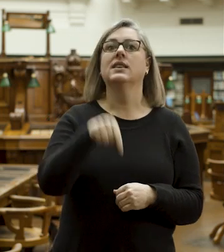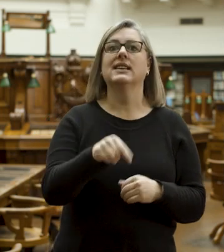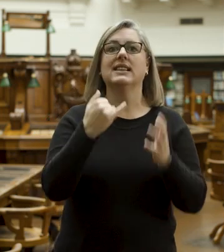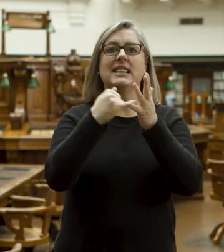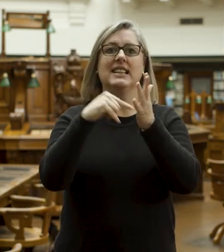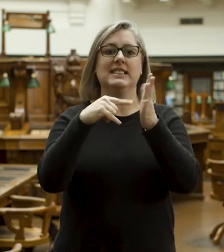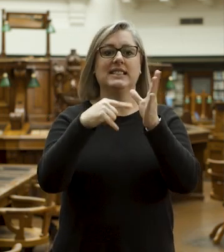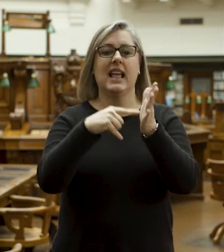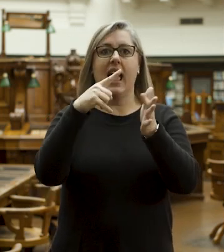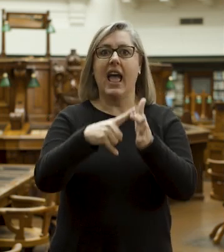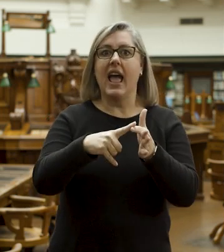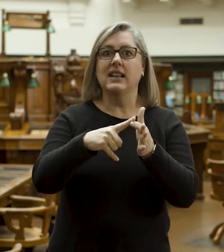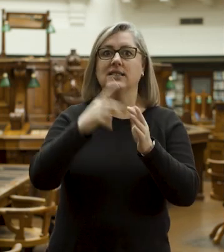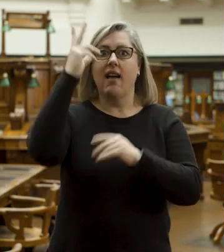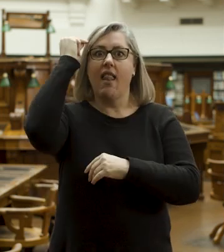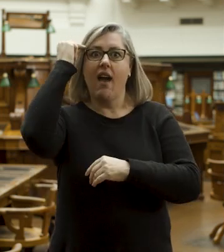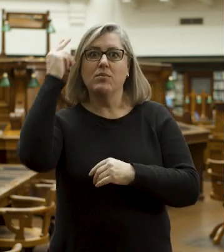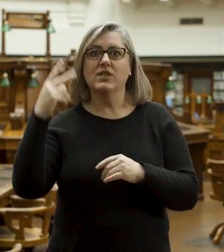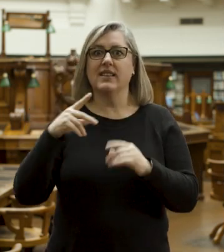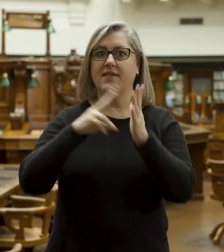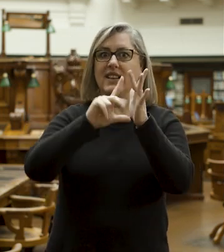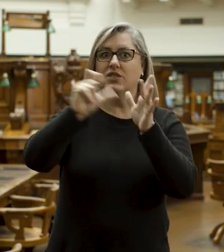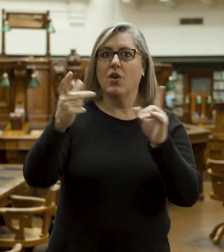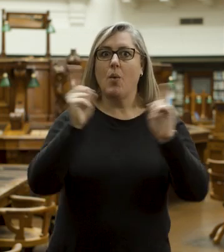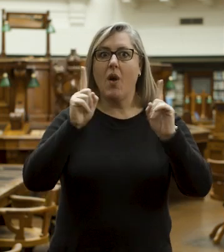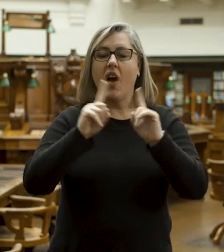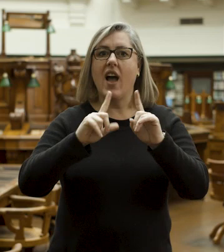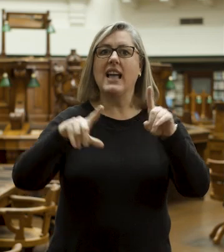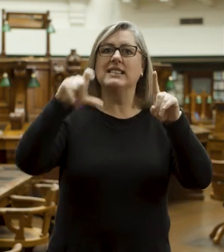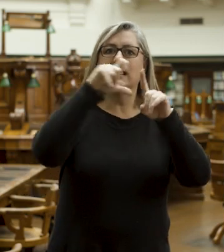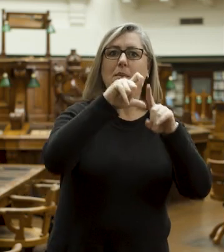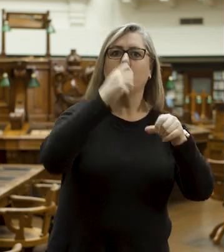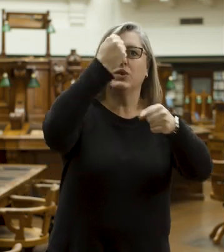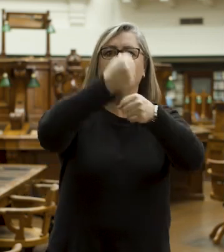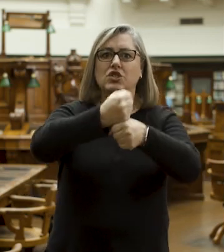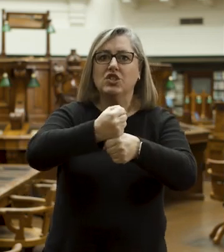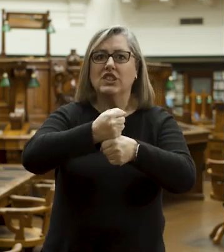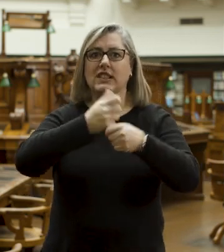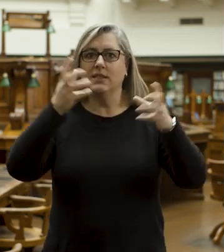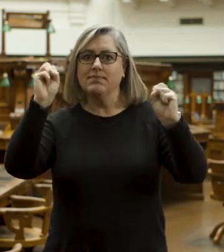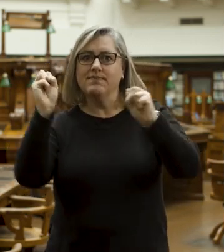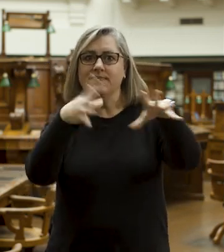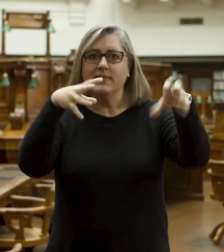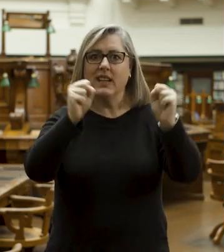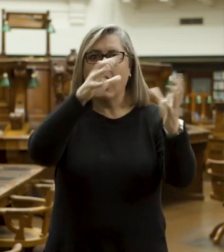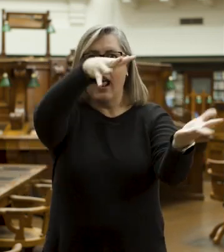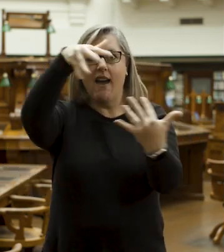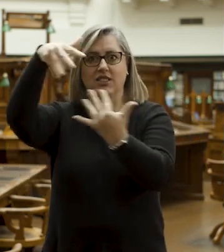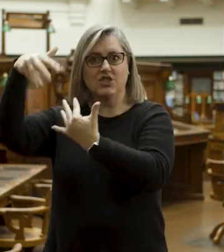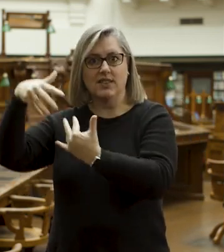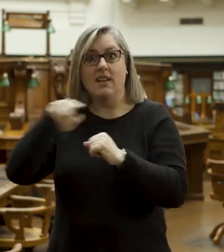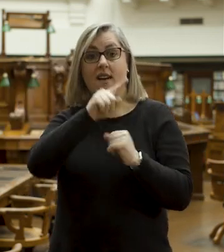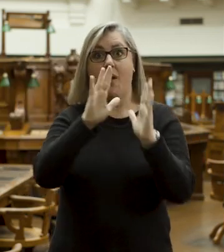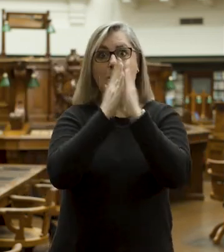Library Victoria has the W.G. Alma Conjuring Collection, a massive collection of books dedicated